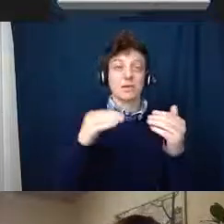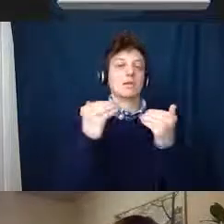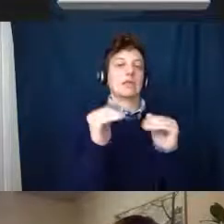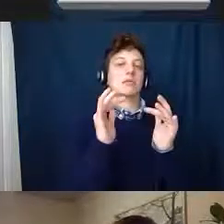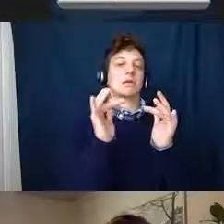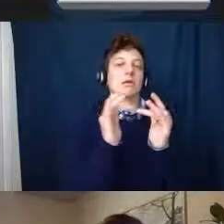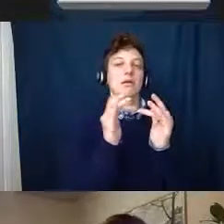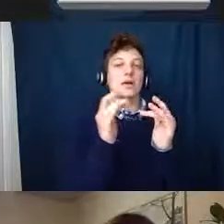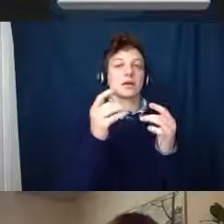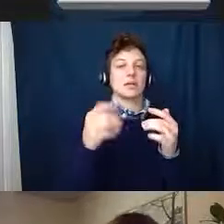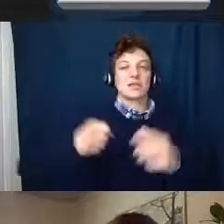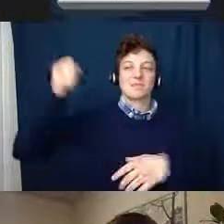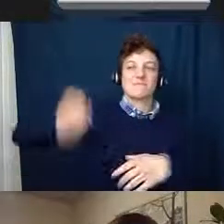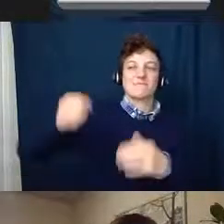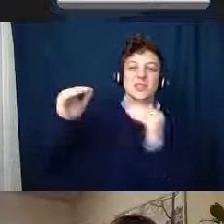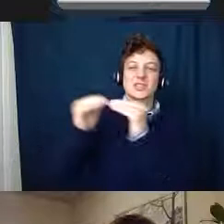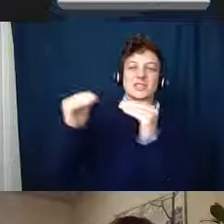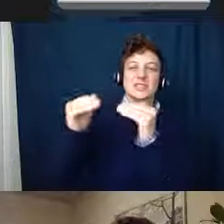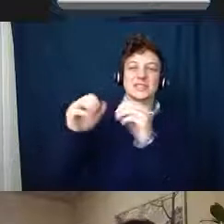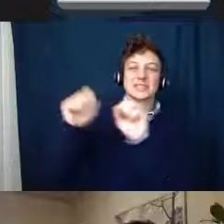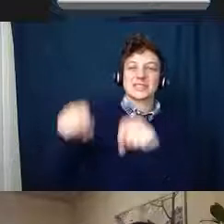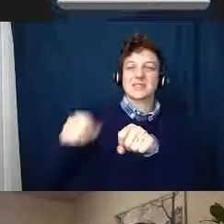criminal justice system for people who use drugs.